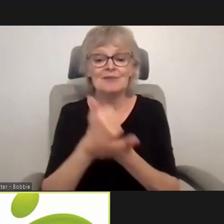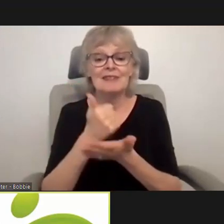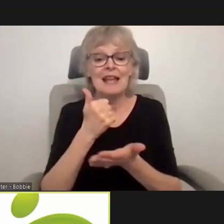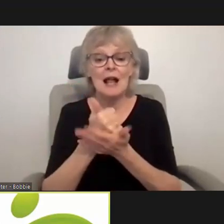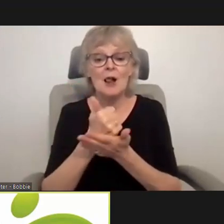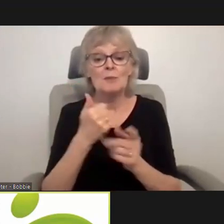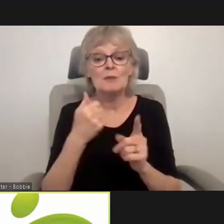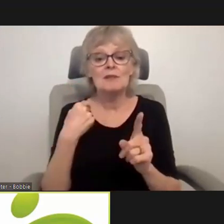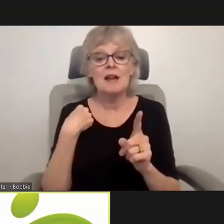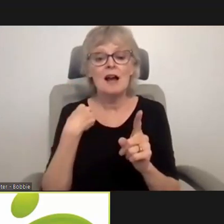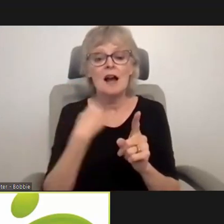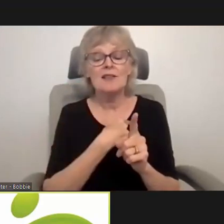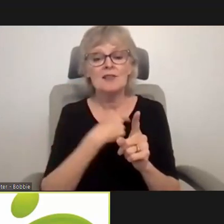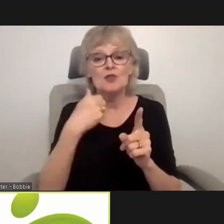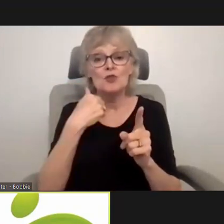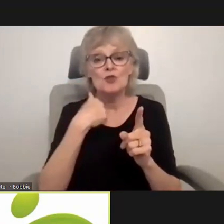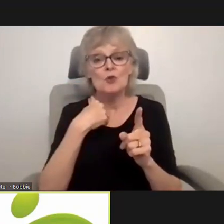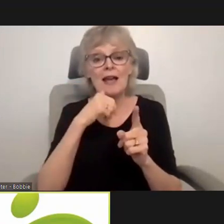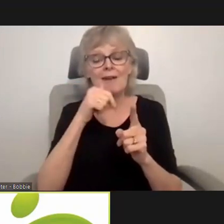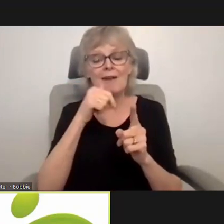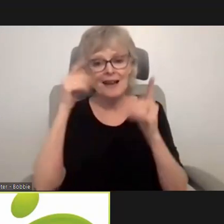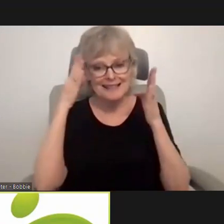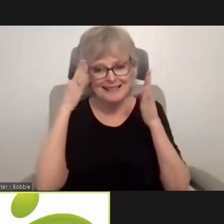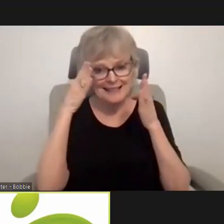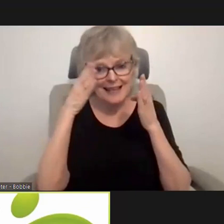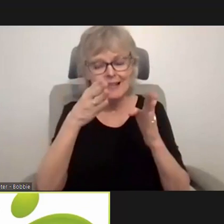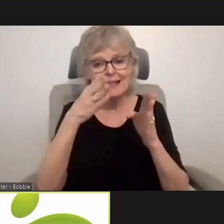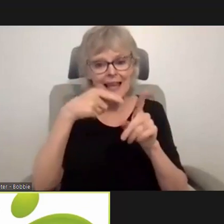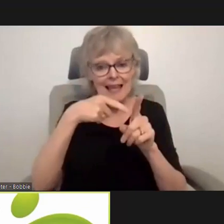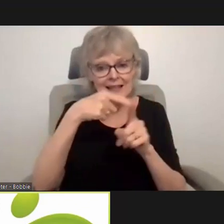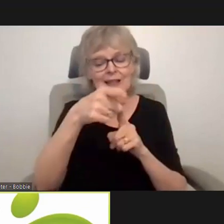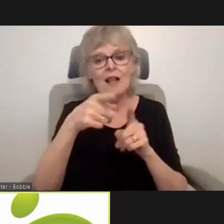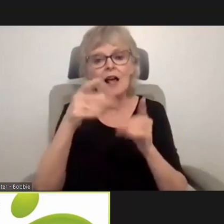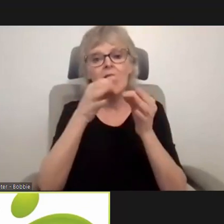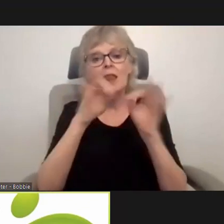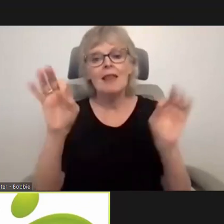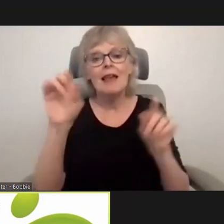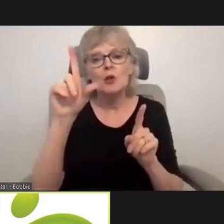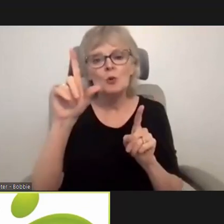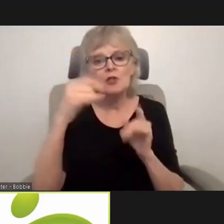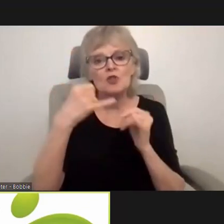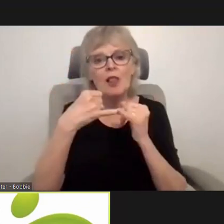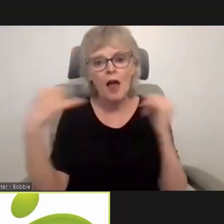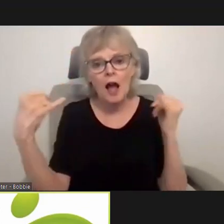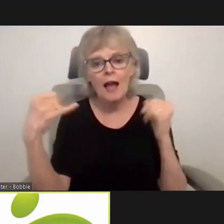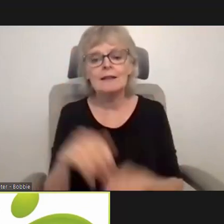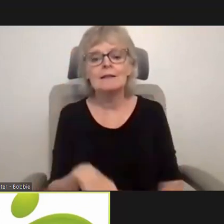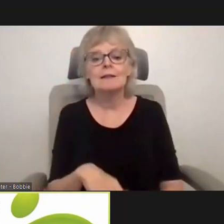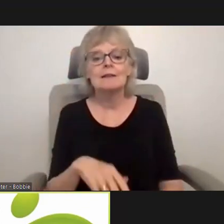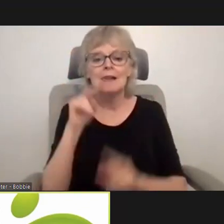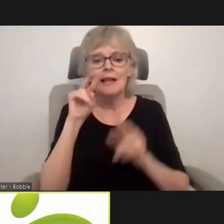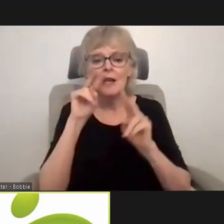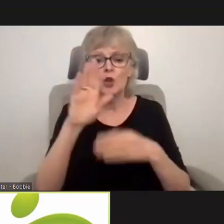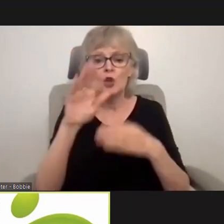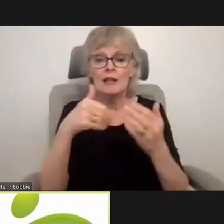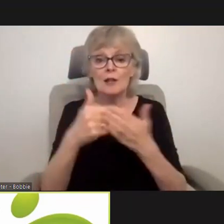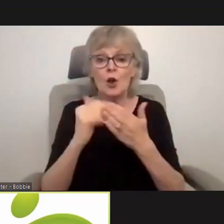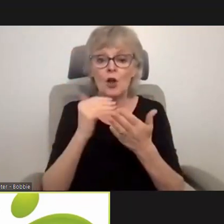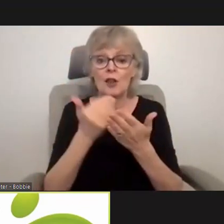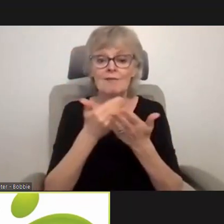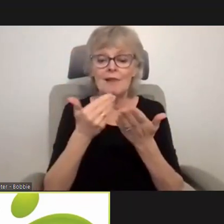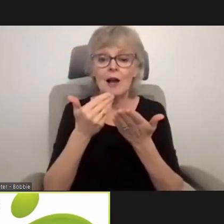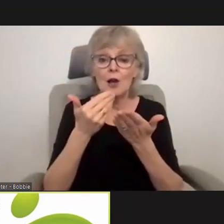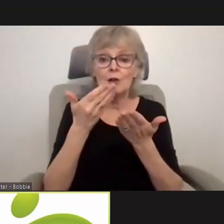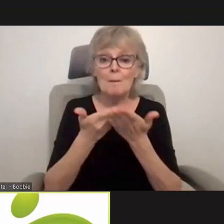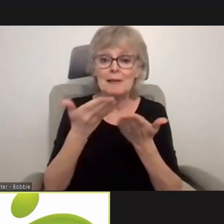a dedicated language line and to take a look at all of our materials. Not only are our materials in